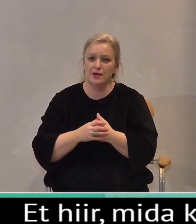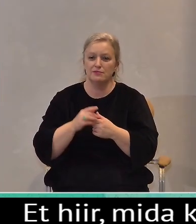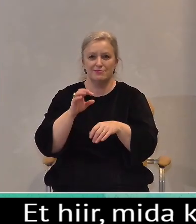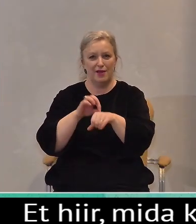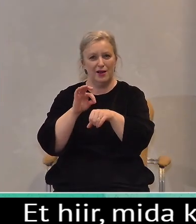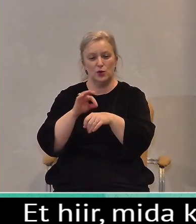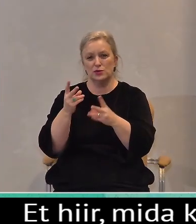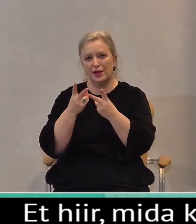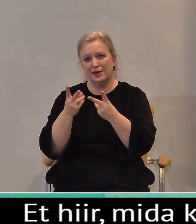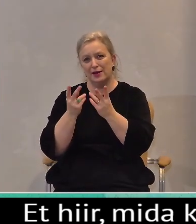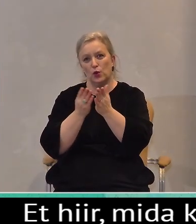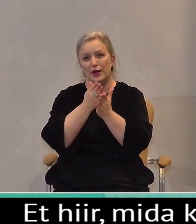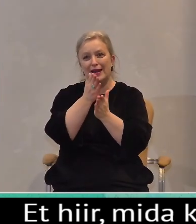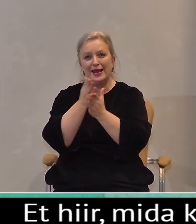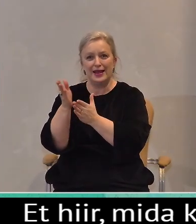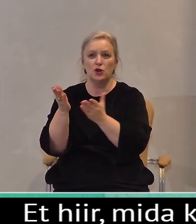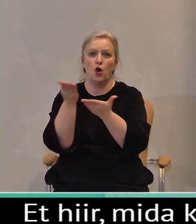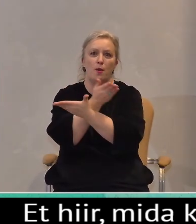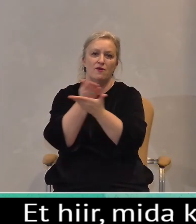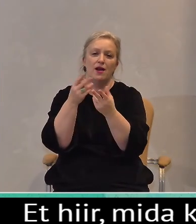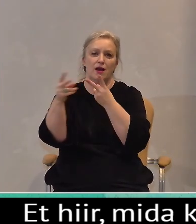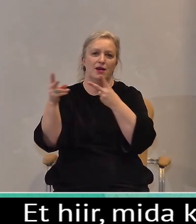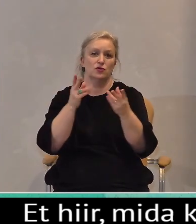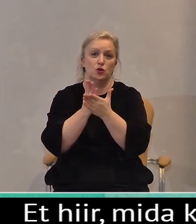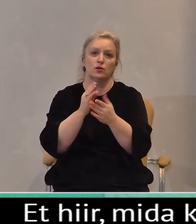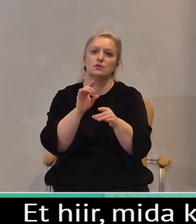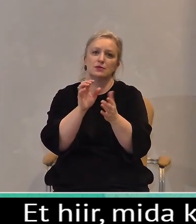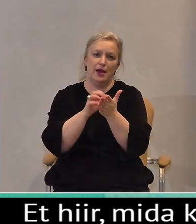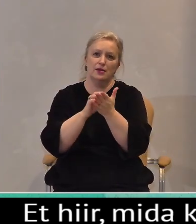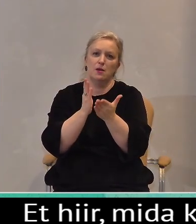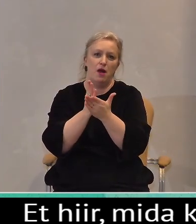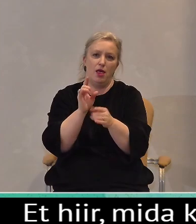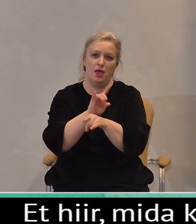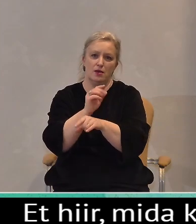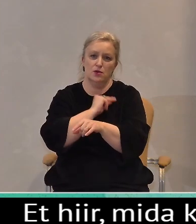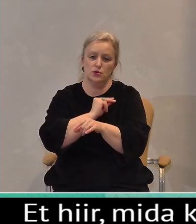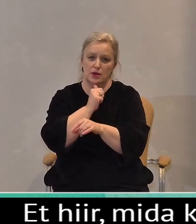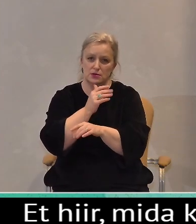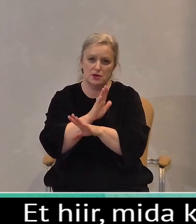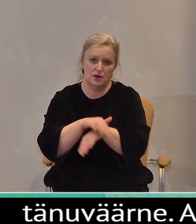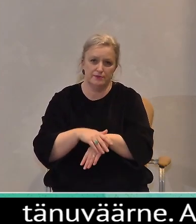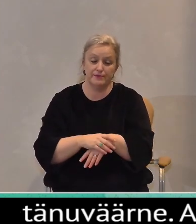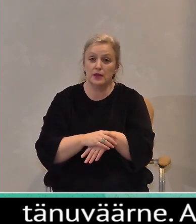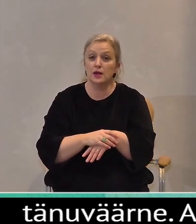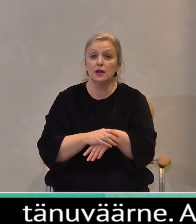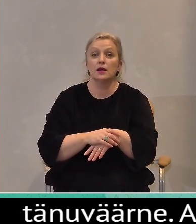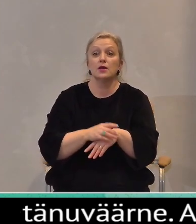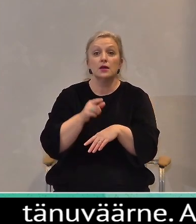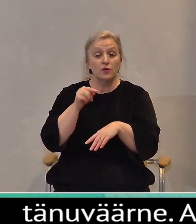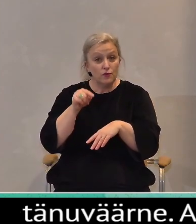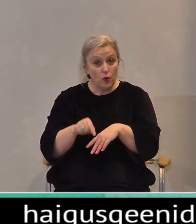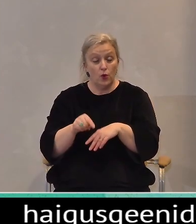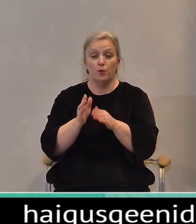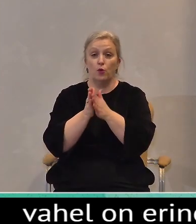However, it may not be the best model organism for all diseases, especially where we know there are interspecies